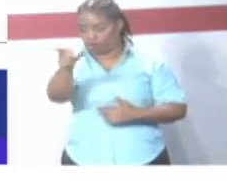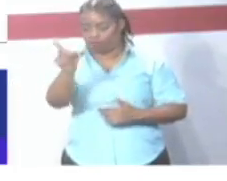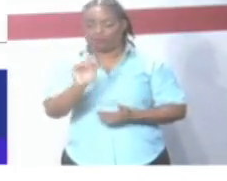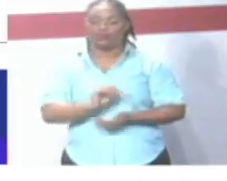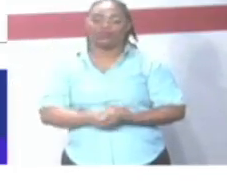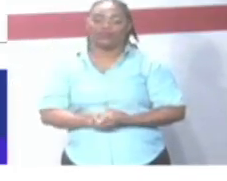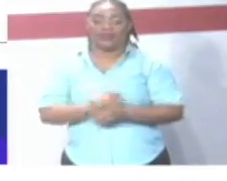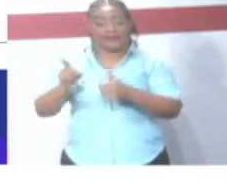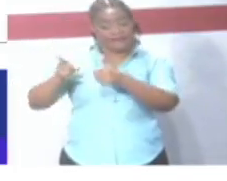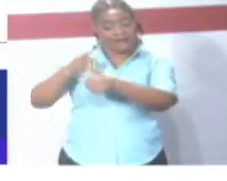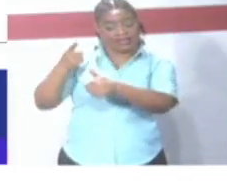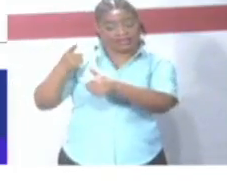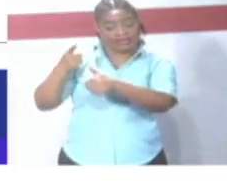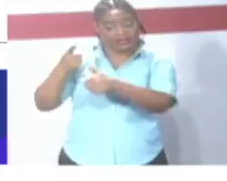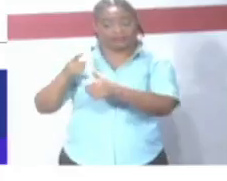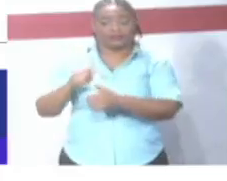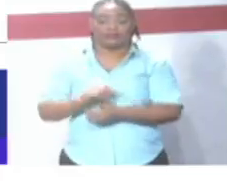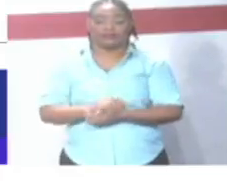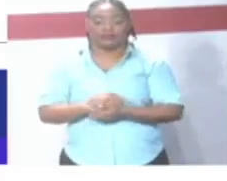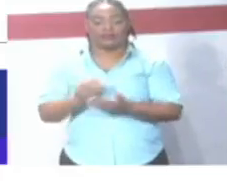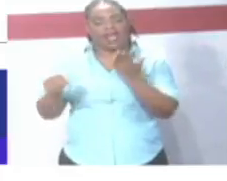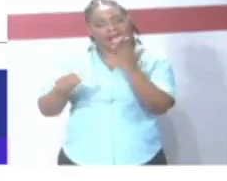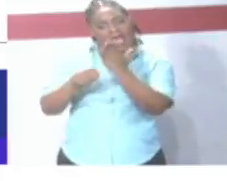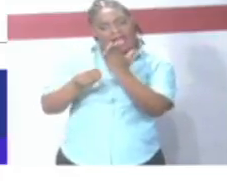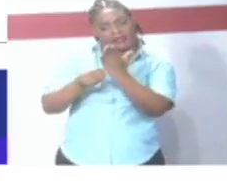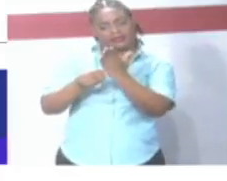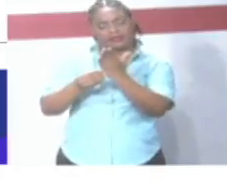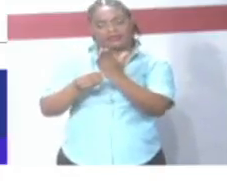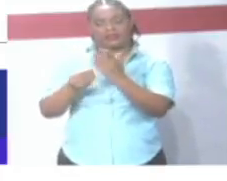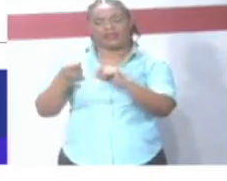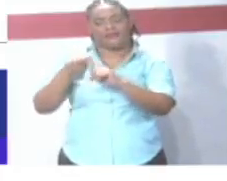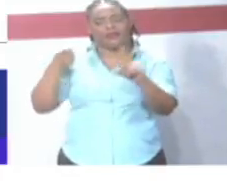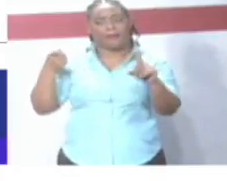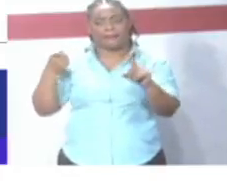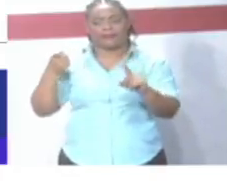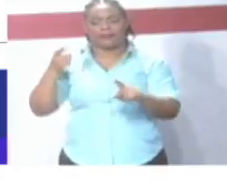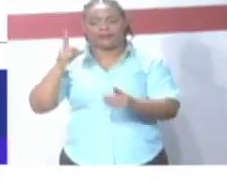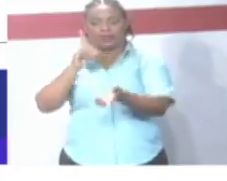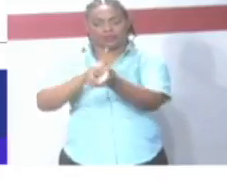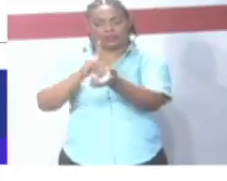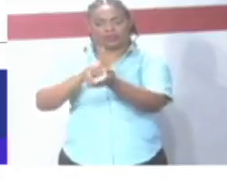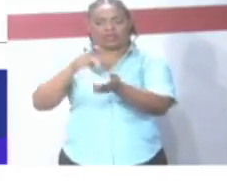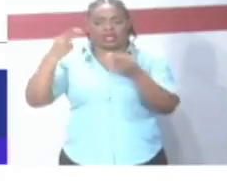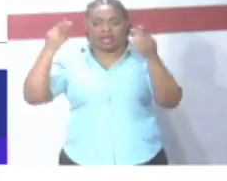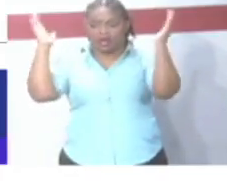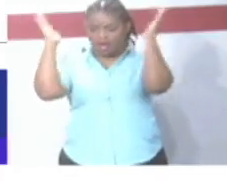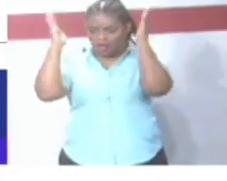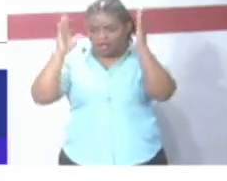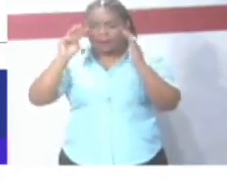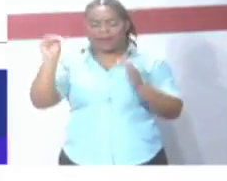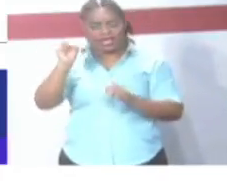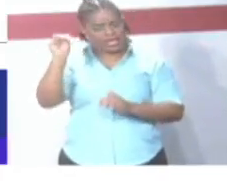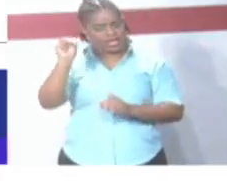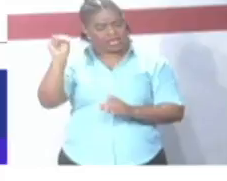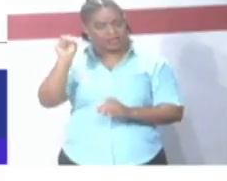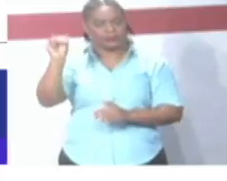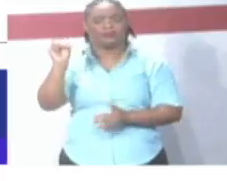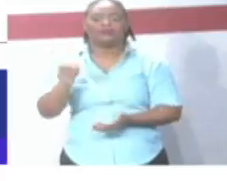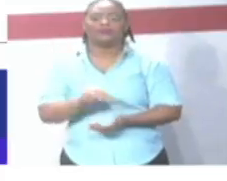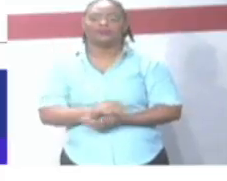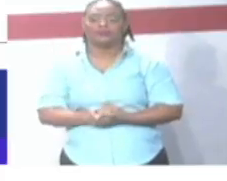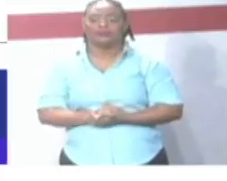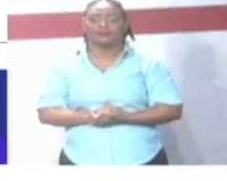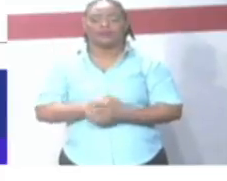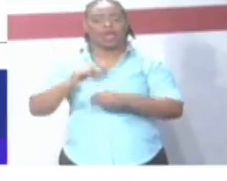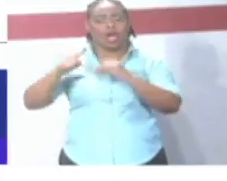from a comment by Dr. Hines at Monday's pressure to a question as it pertains to the way